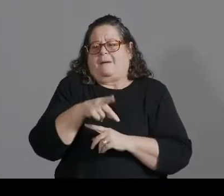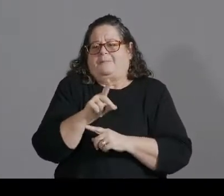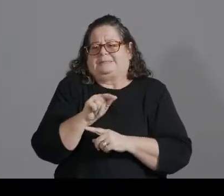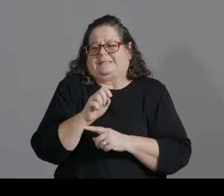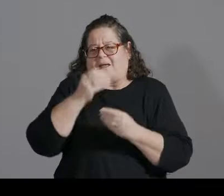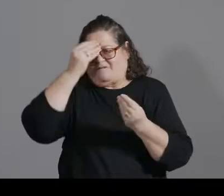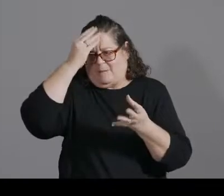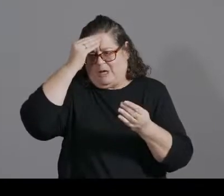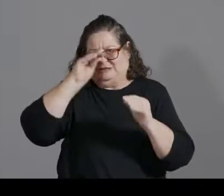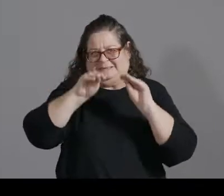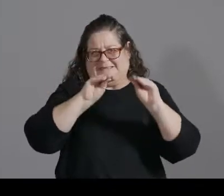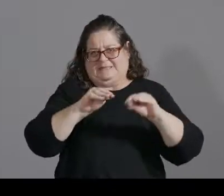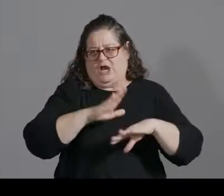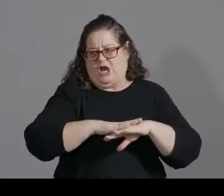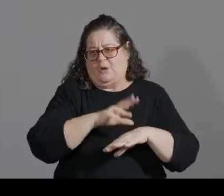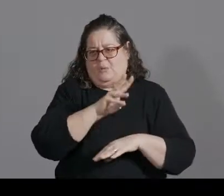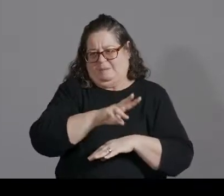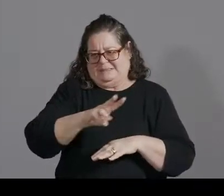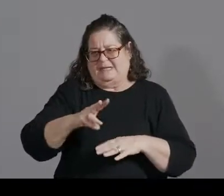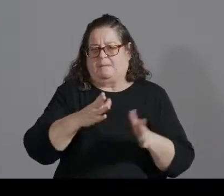our vaccine